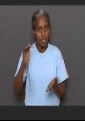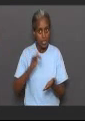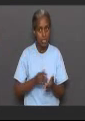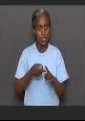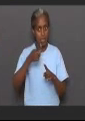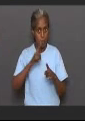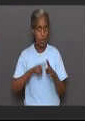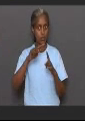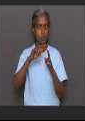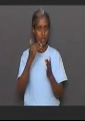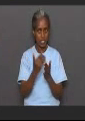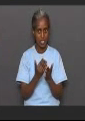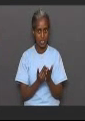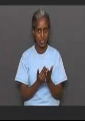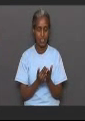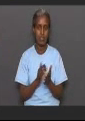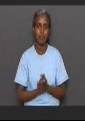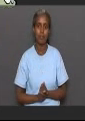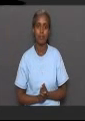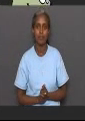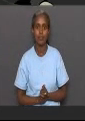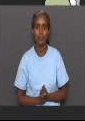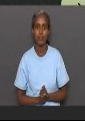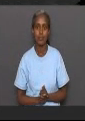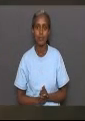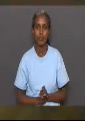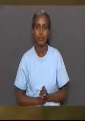Let's get back to our lesson.